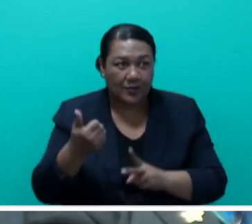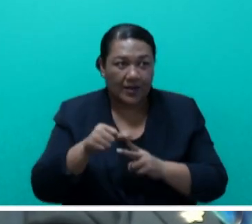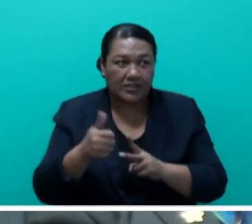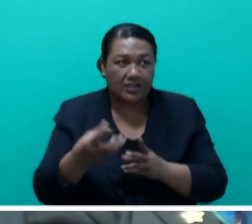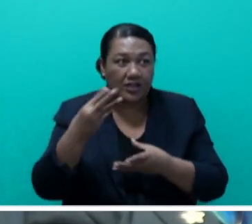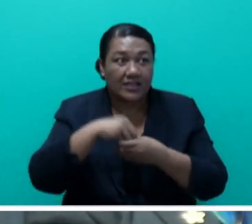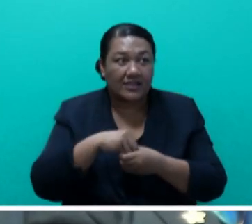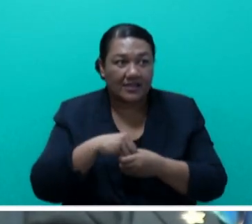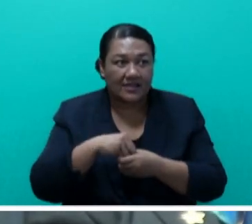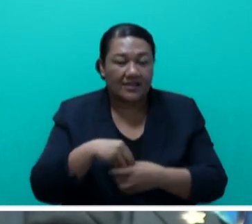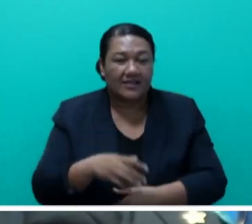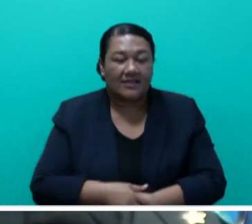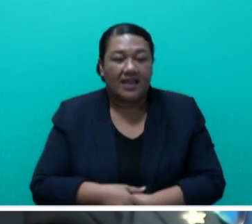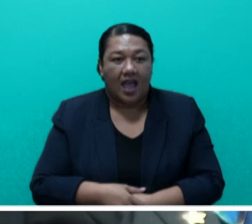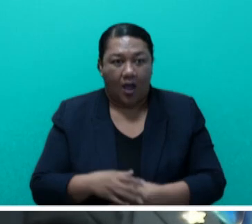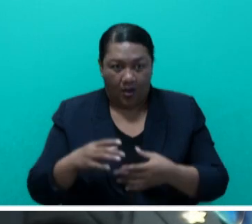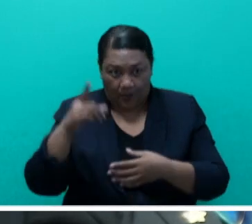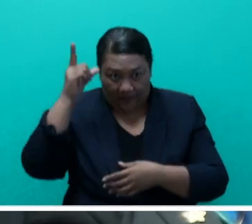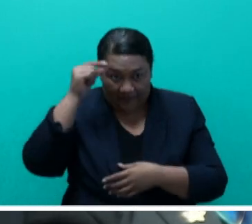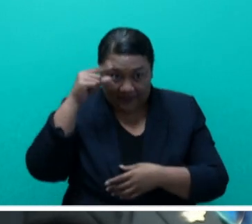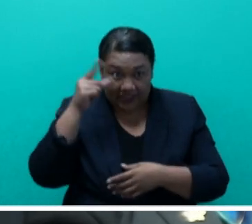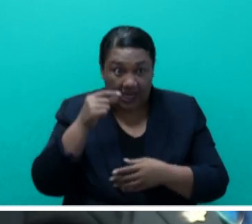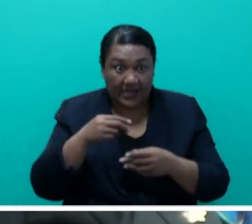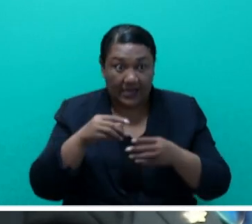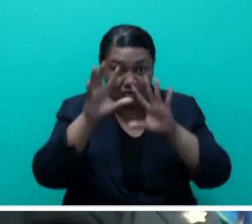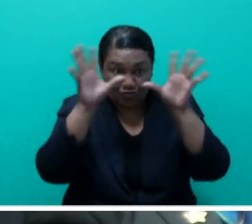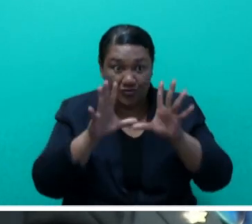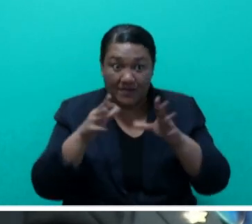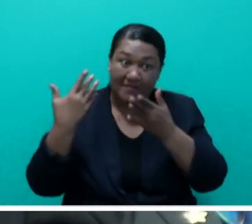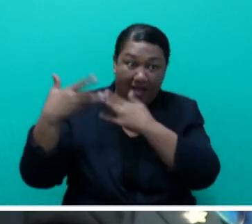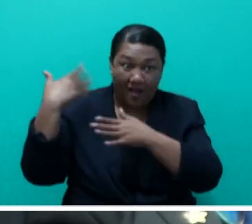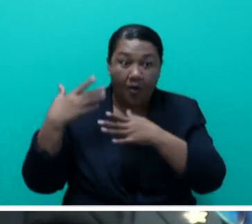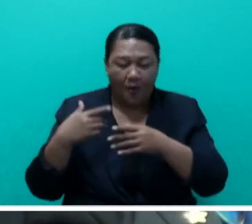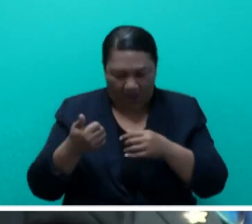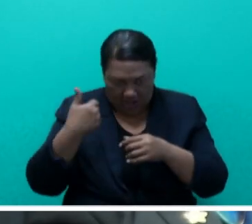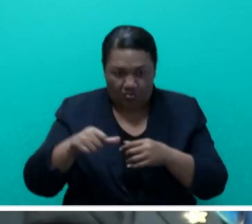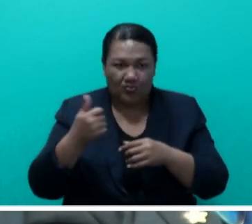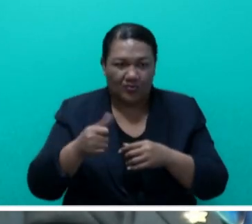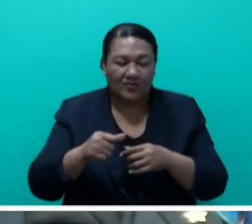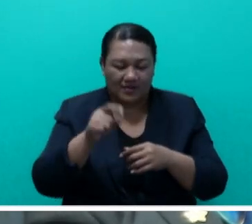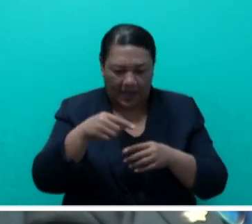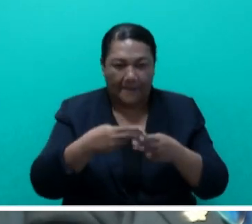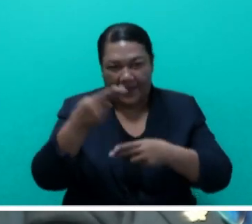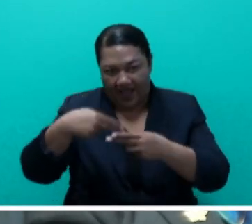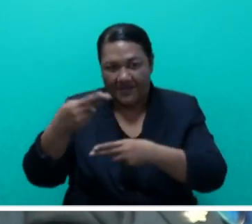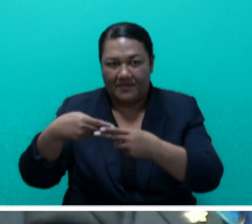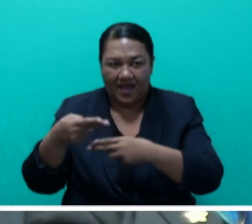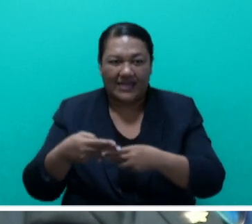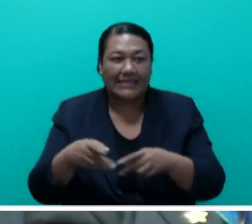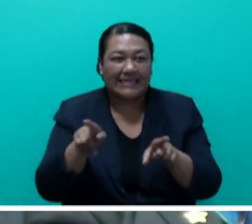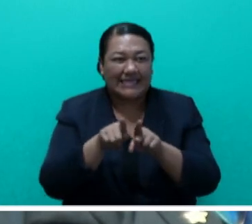our indigenous species all around supplying through the whole country.